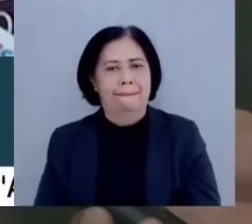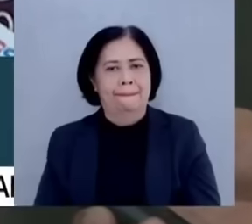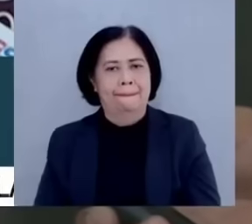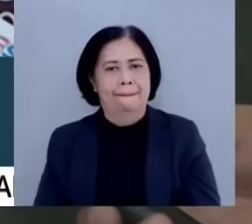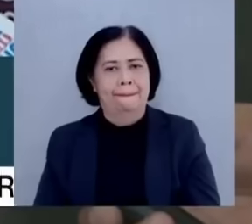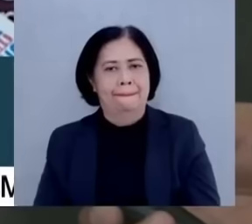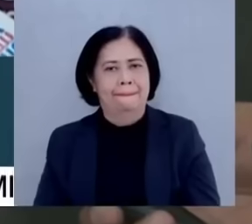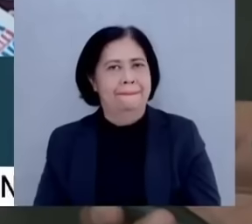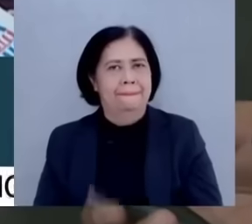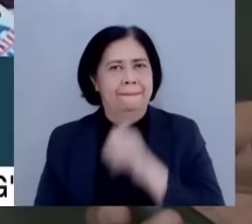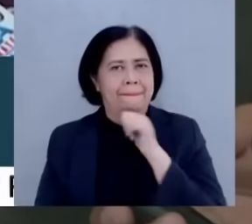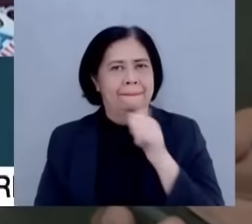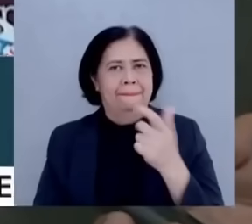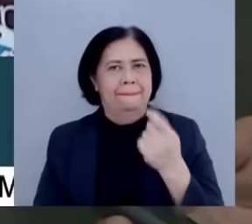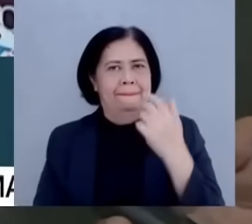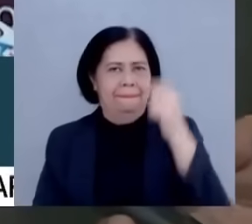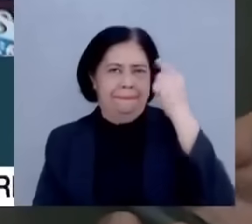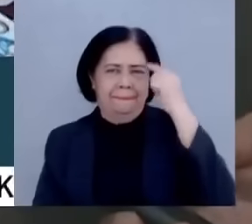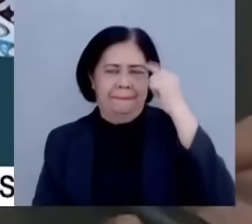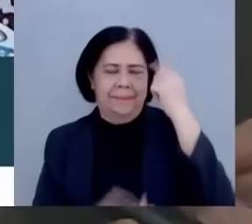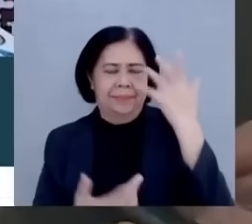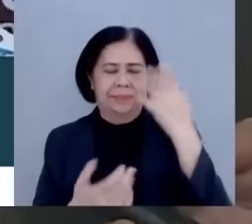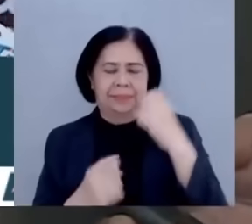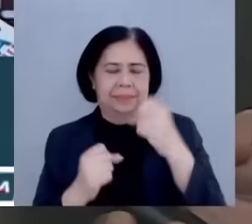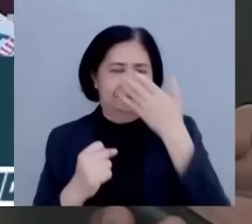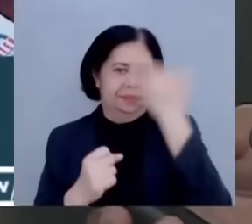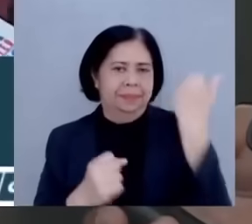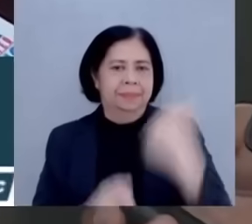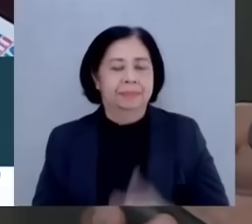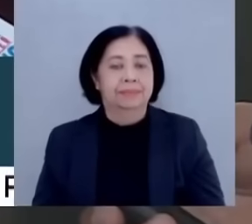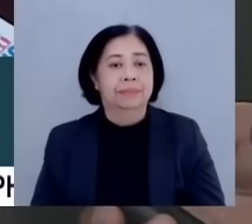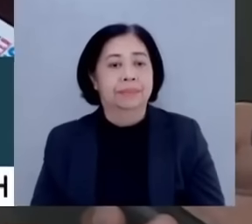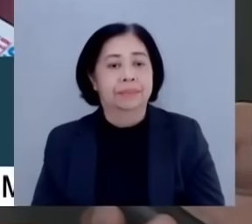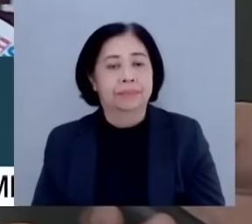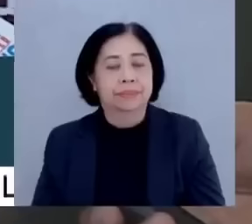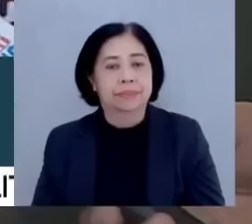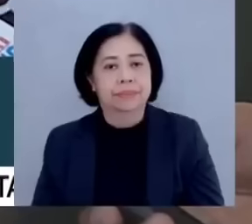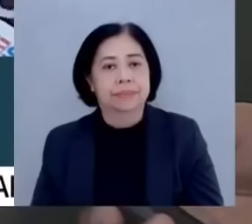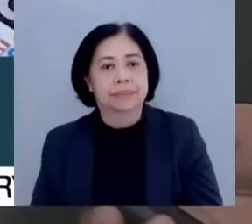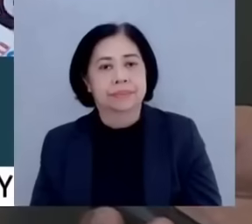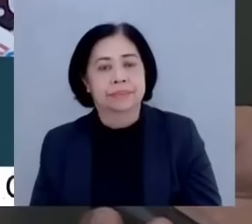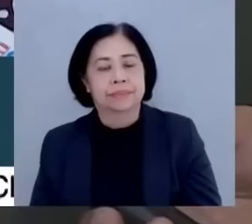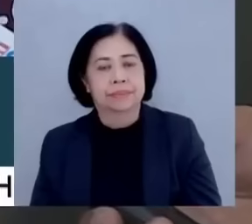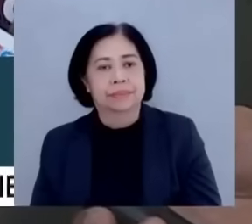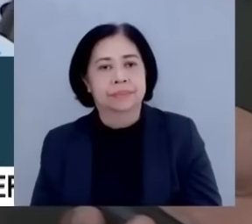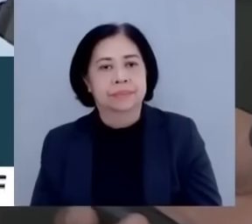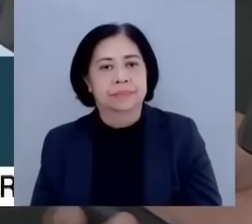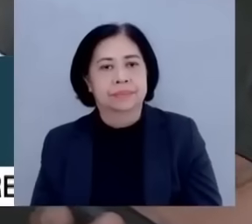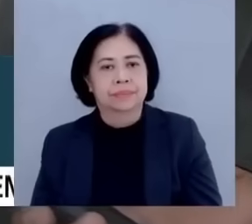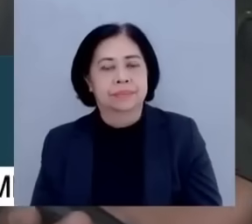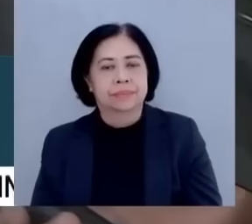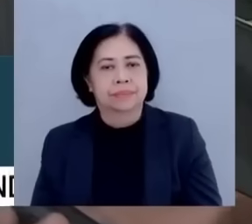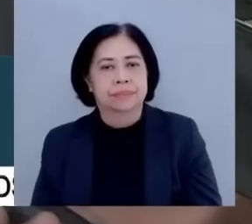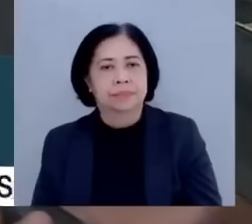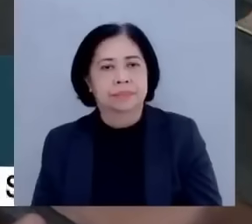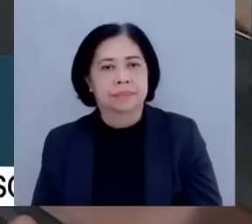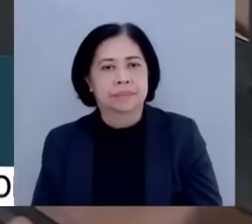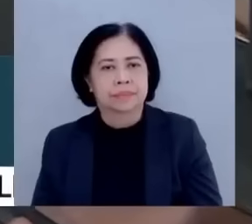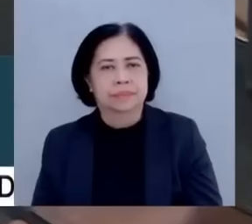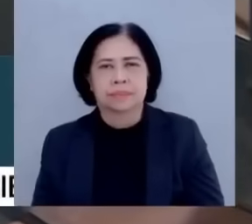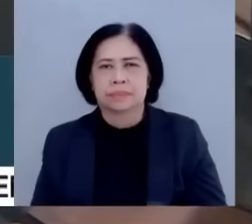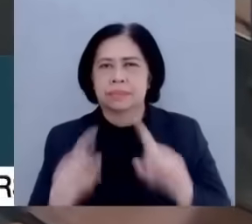trust my memory. Pero in what manner ba? Assassination plot ba yan? Paano ba yun? Hindi, iba-iba yung